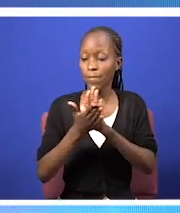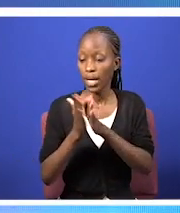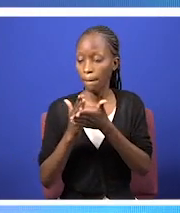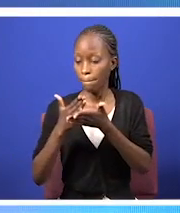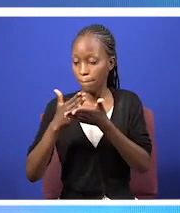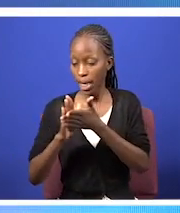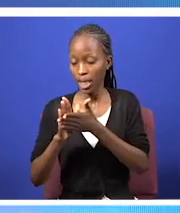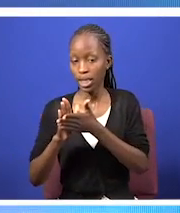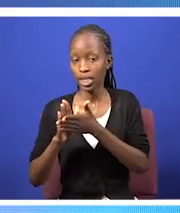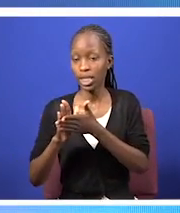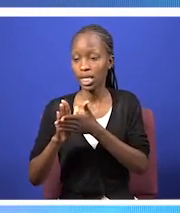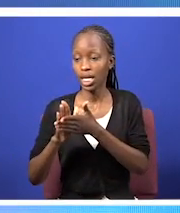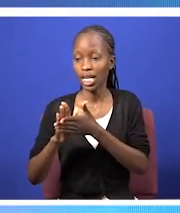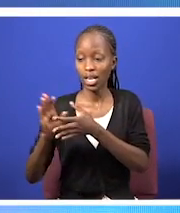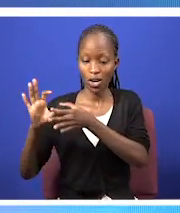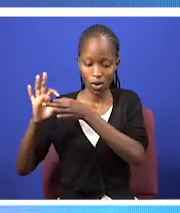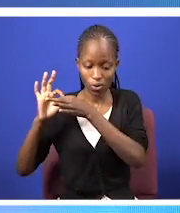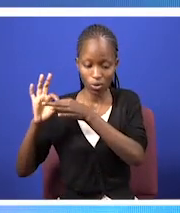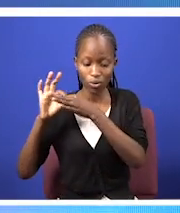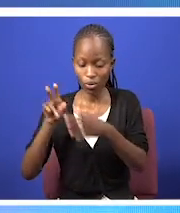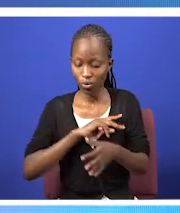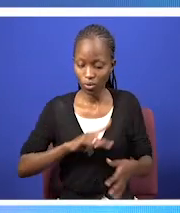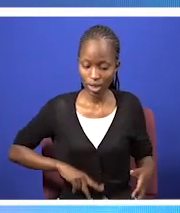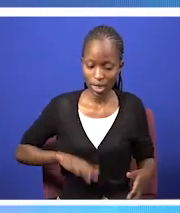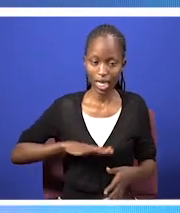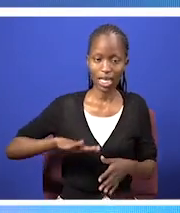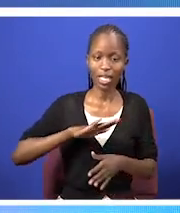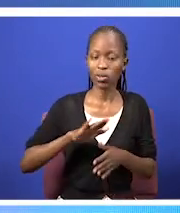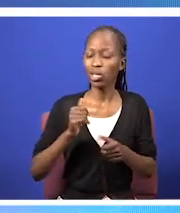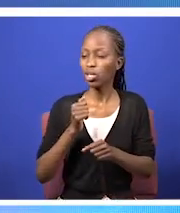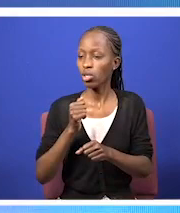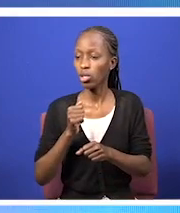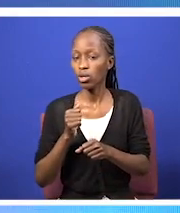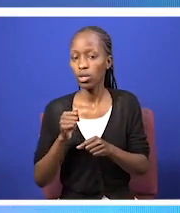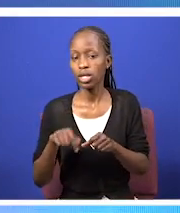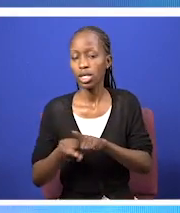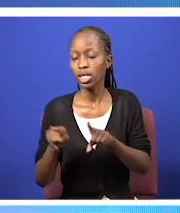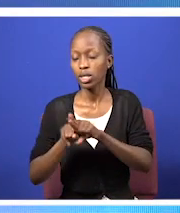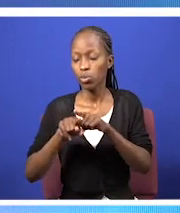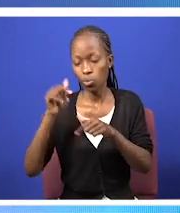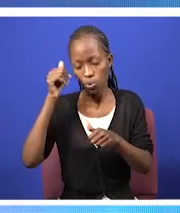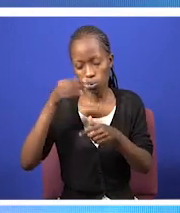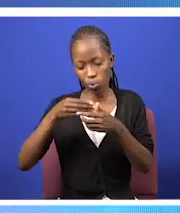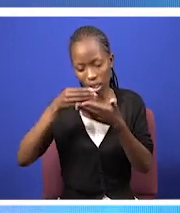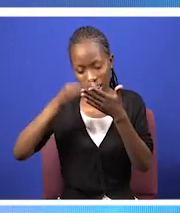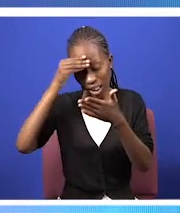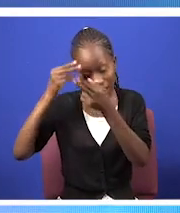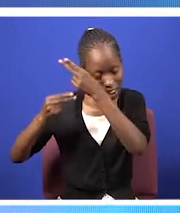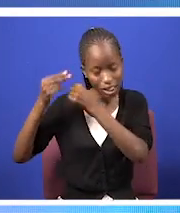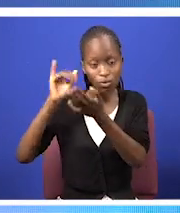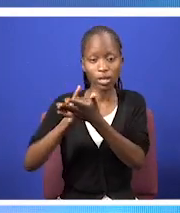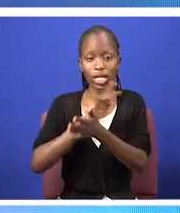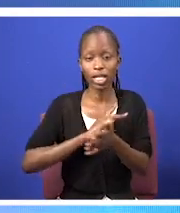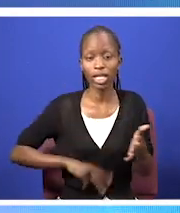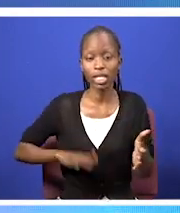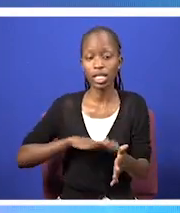of the culture of the king, pick up the language of the king, the dress habits of that particular kingdom, the history of that kingdom, and above